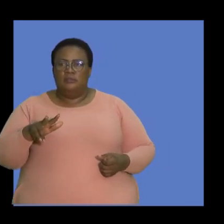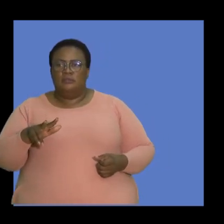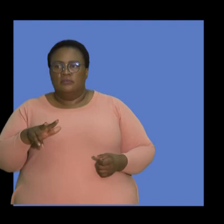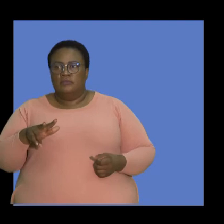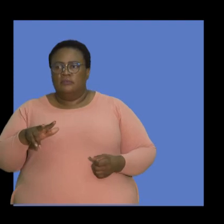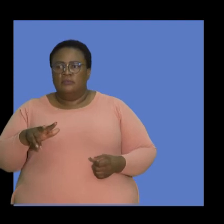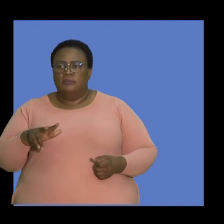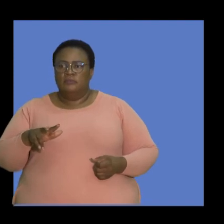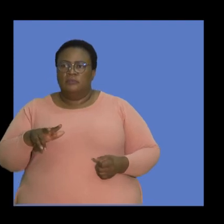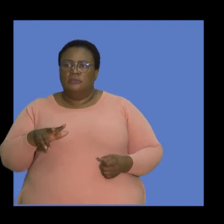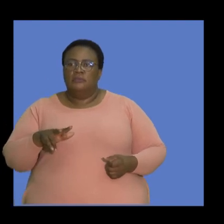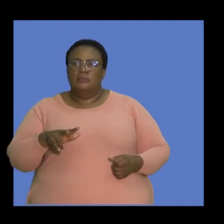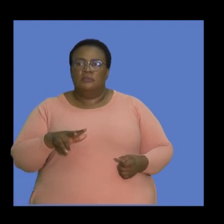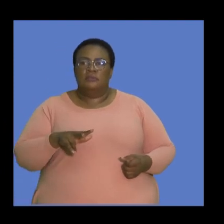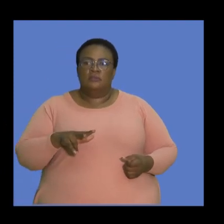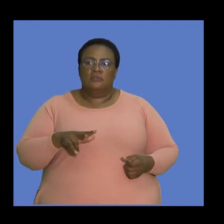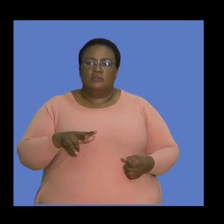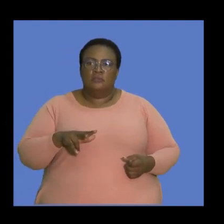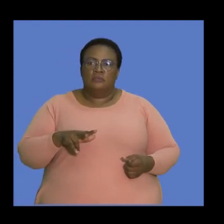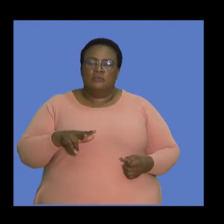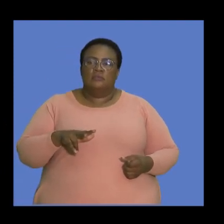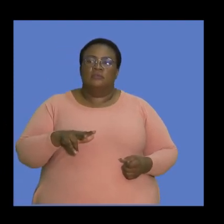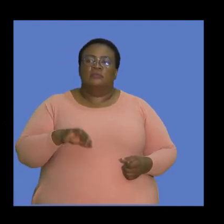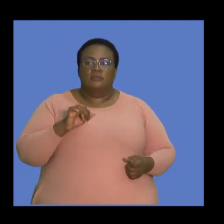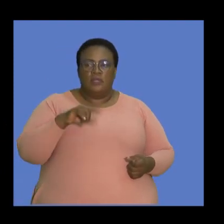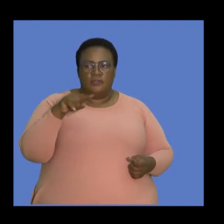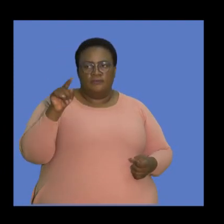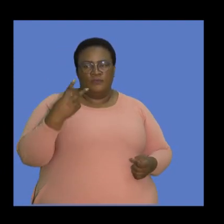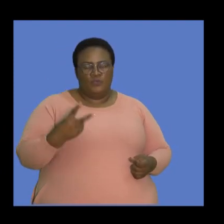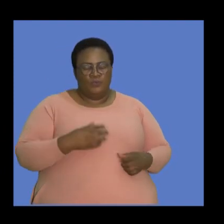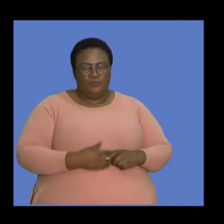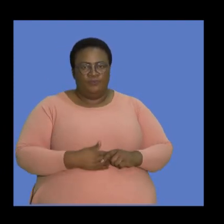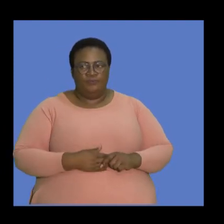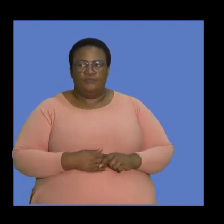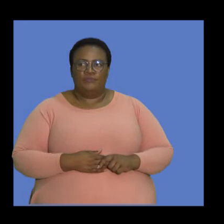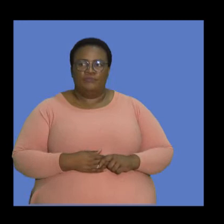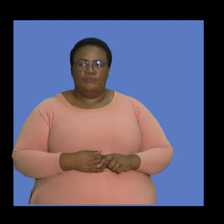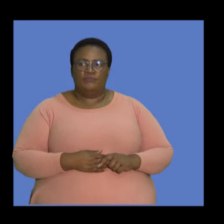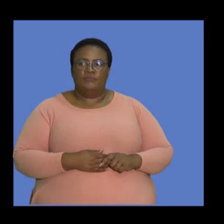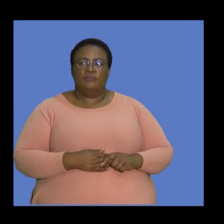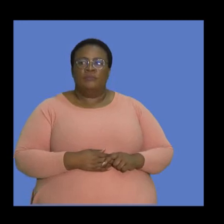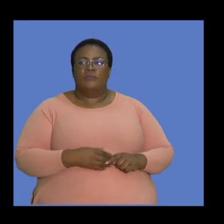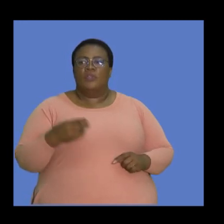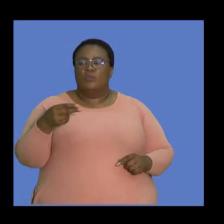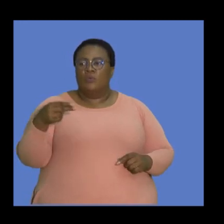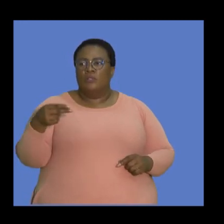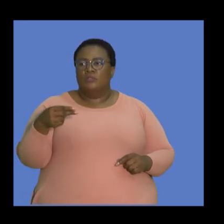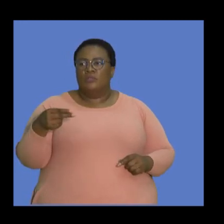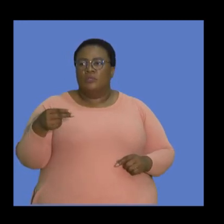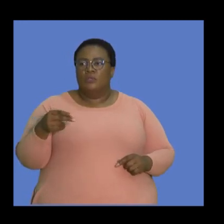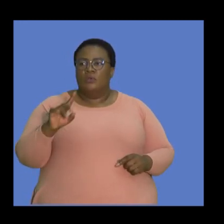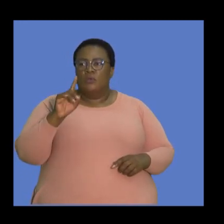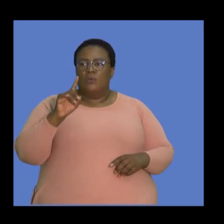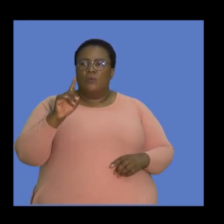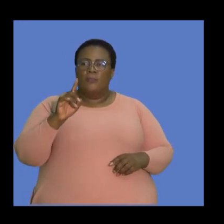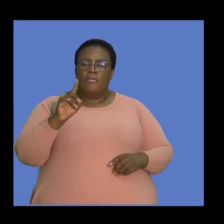34948. I think this was 2 there. So let's just verify quickly. Yes. And then it is